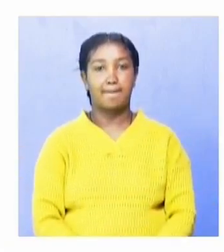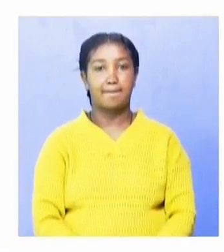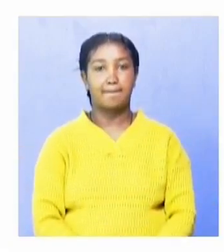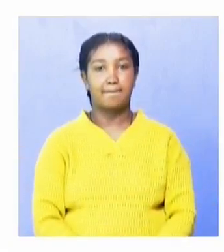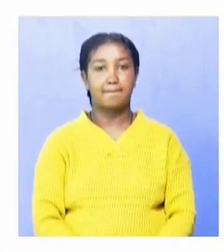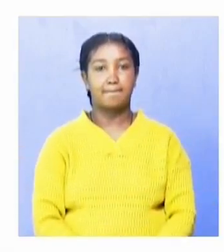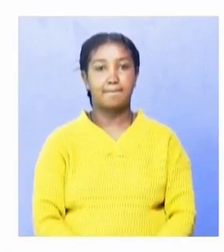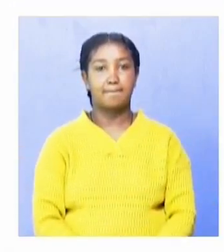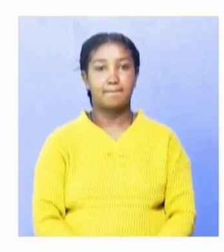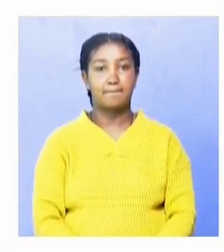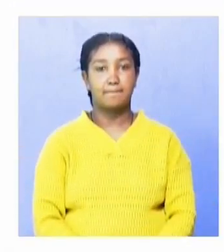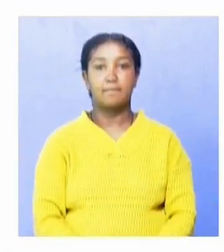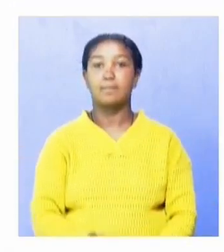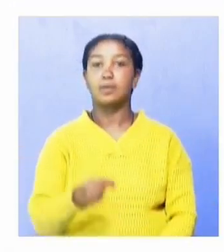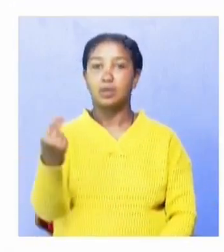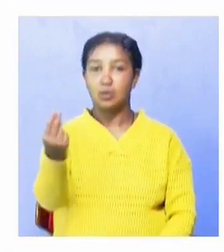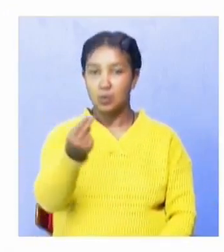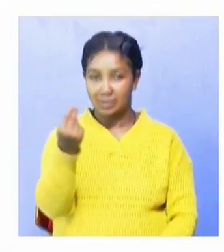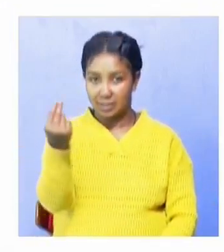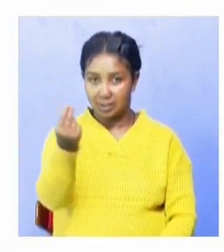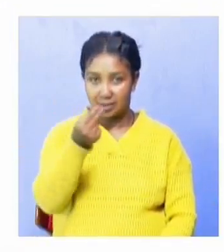Sentence using